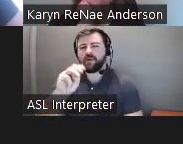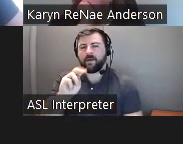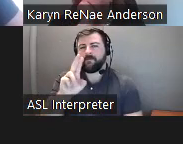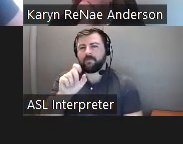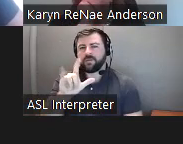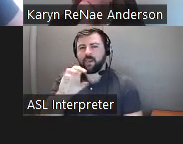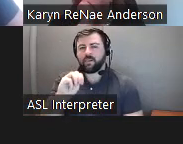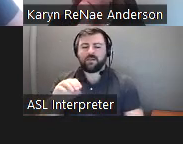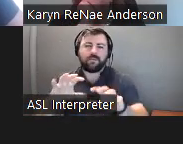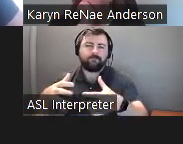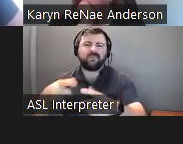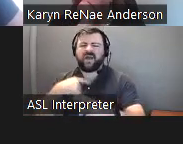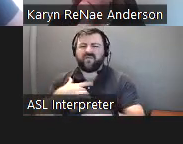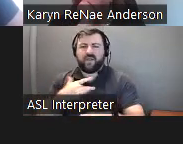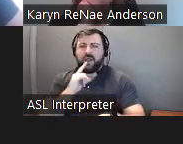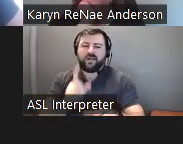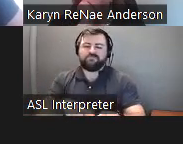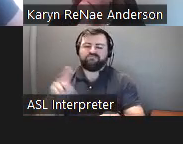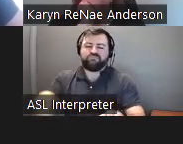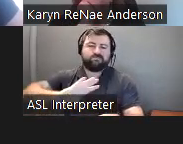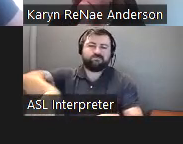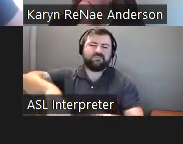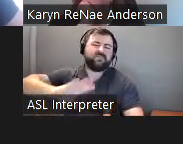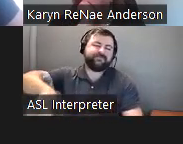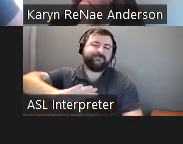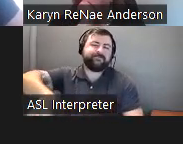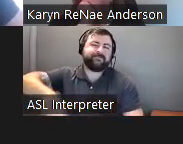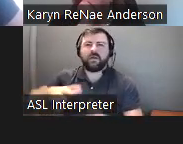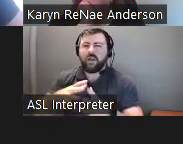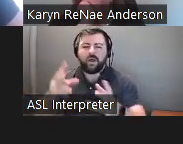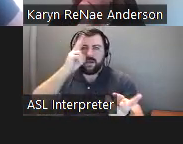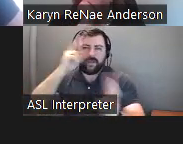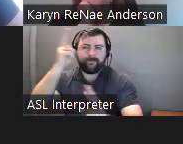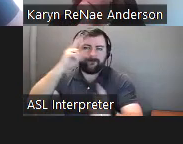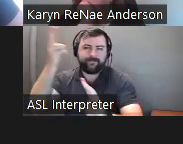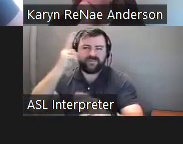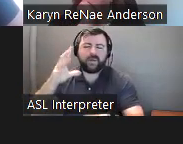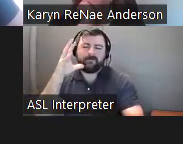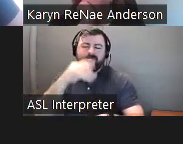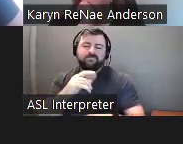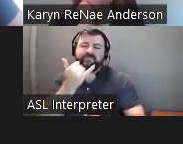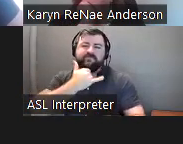like we're left out of a lot and there's a lot of misinformation. So it's my goal to represent